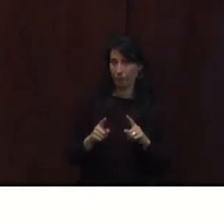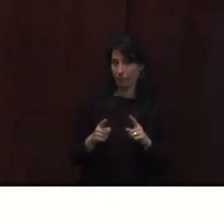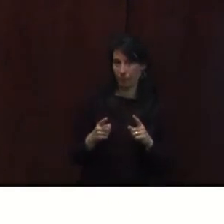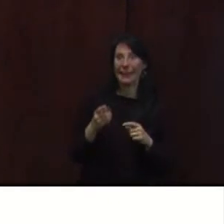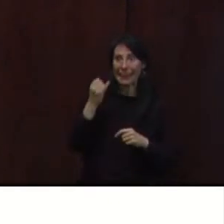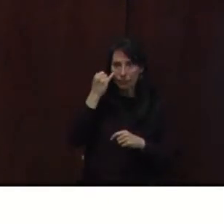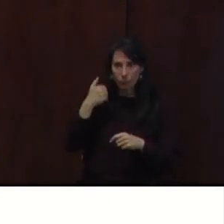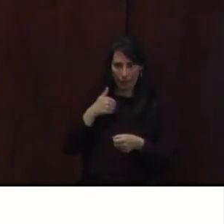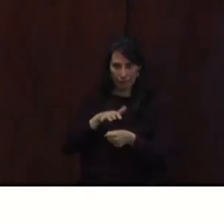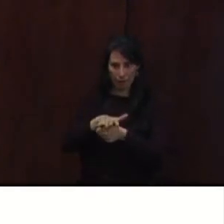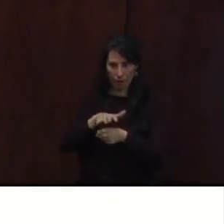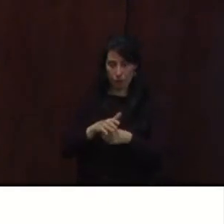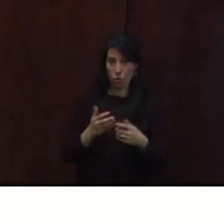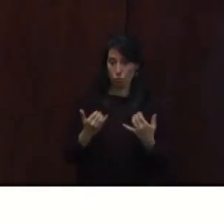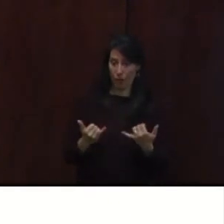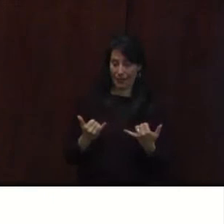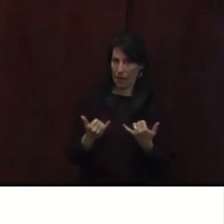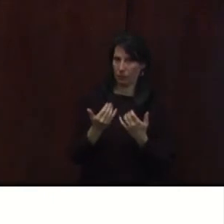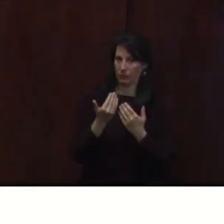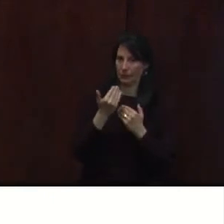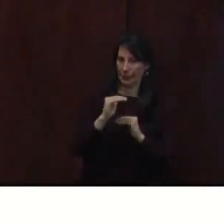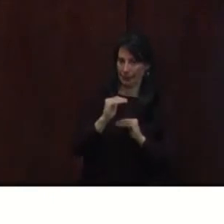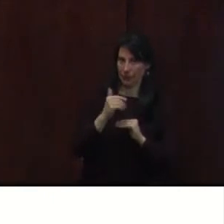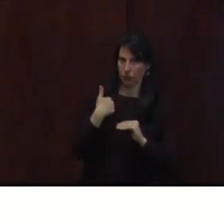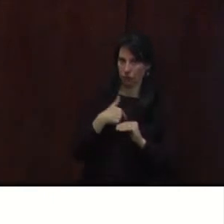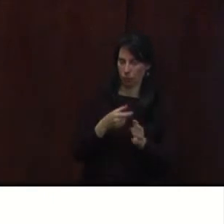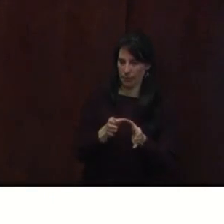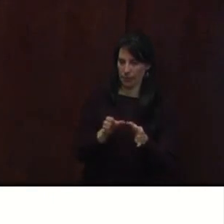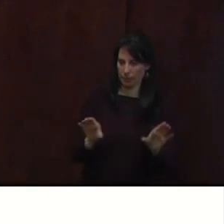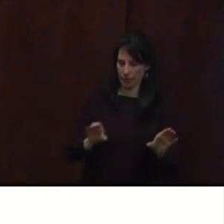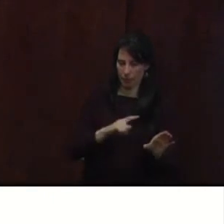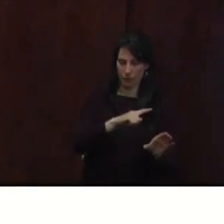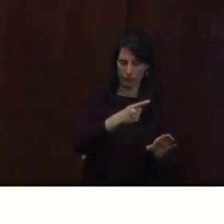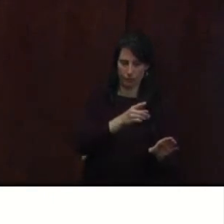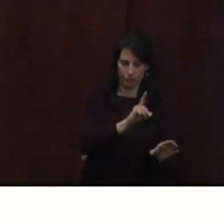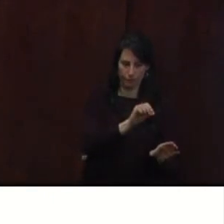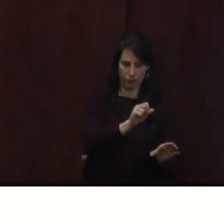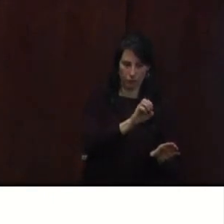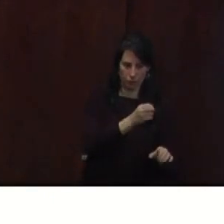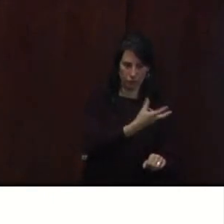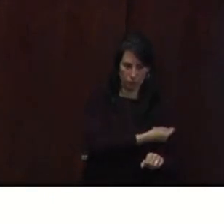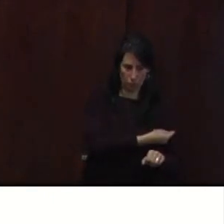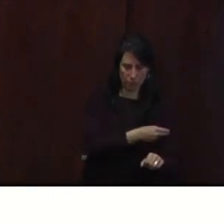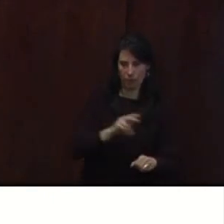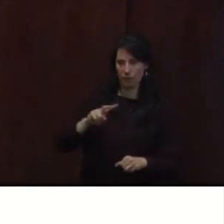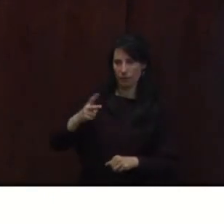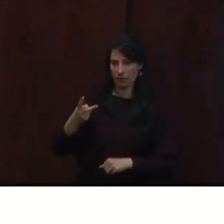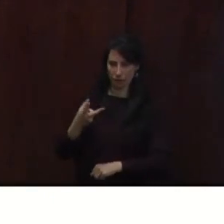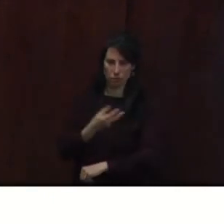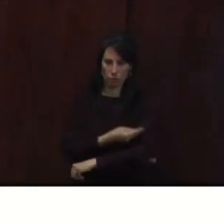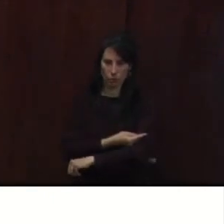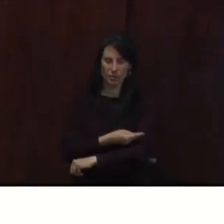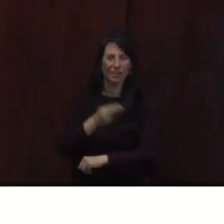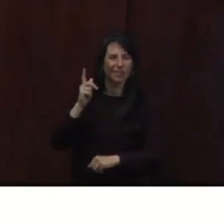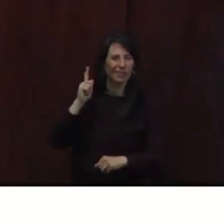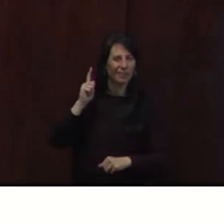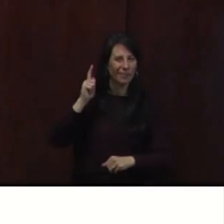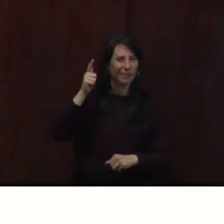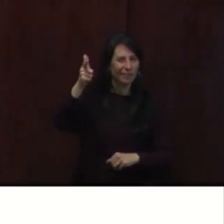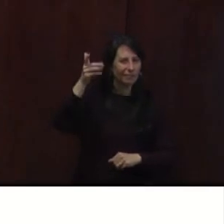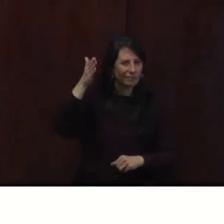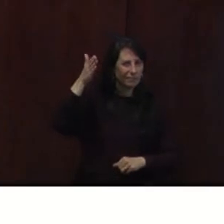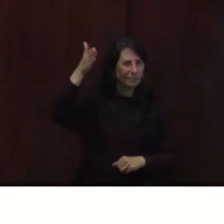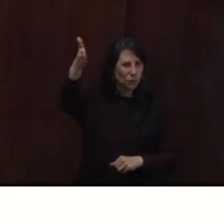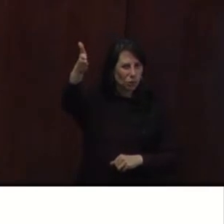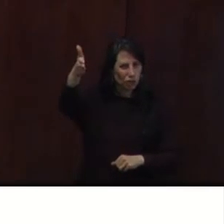very specific about what we allocate for first dose and second dose. So eventually, it won't be a first dose site and a second dose site. It will essentially